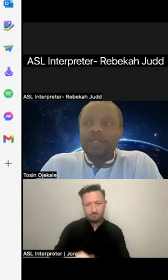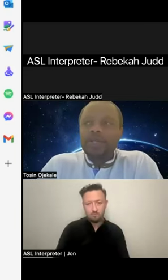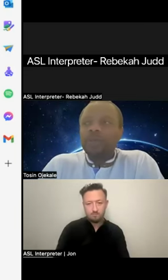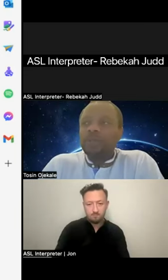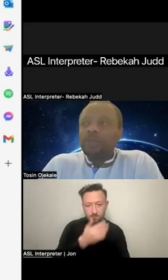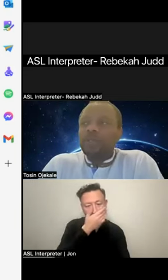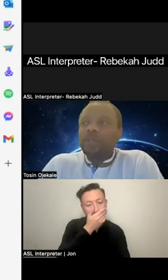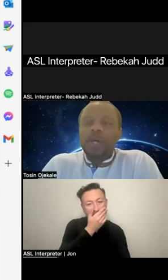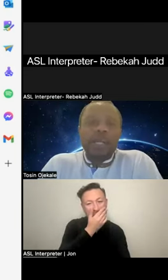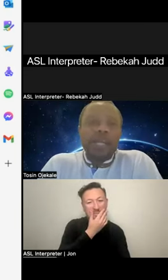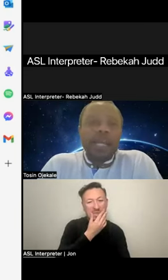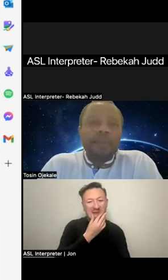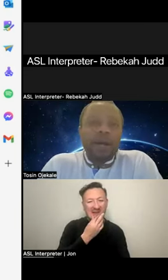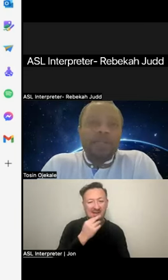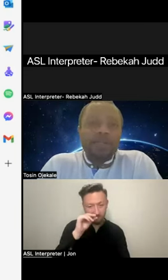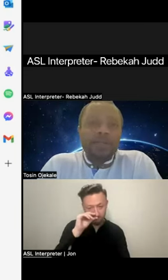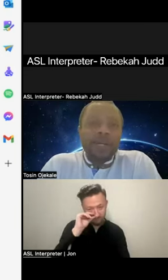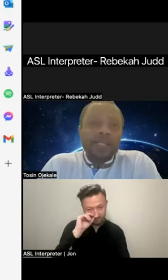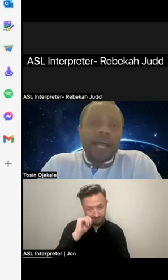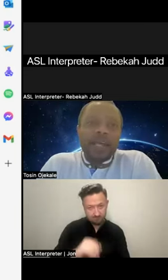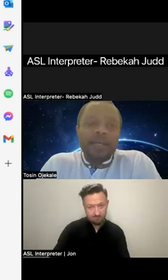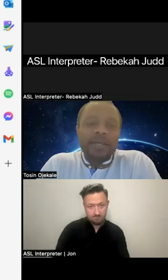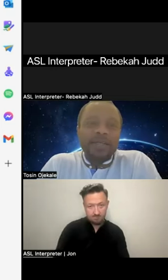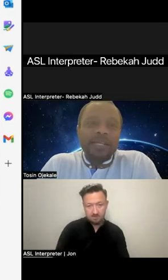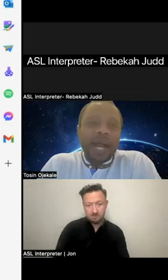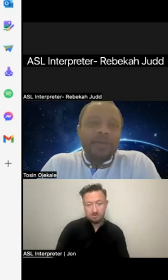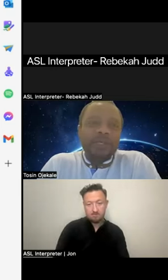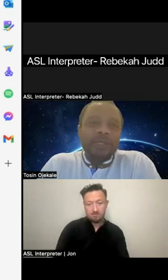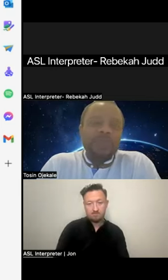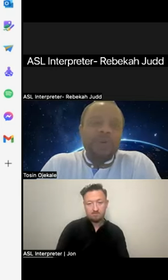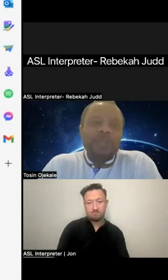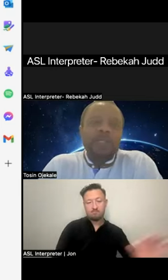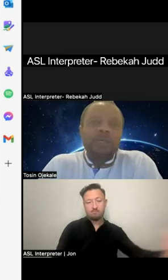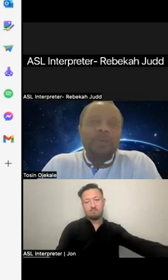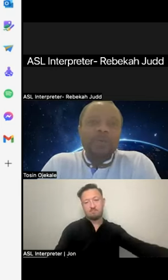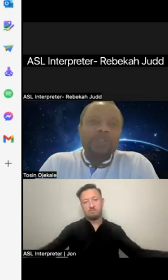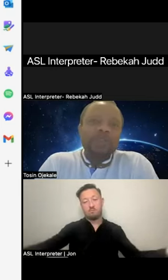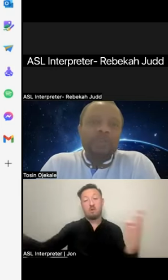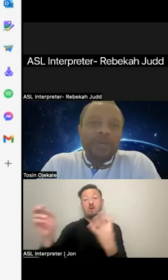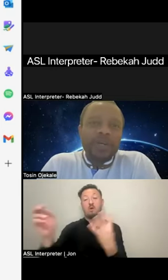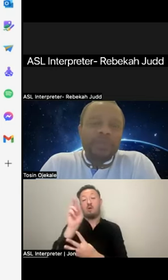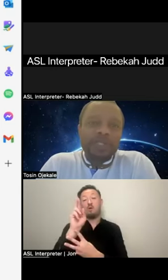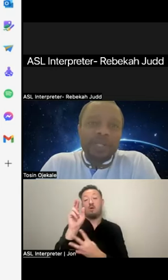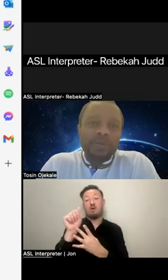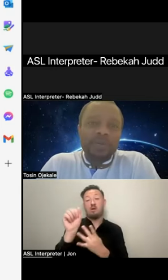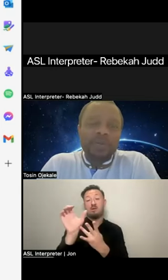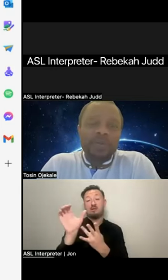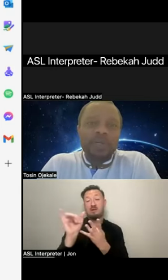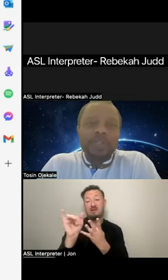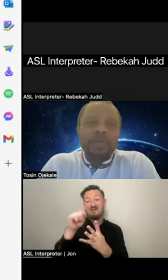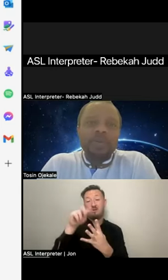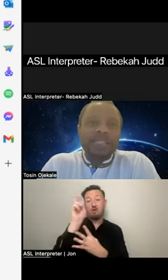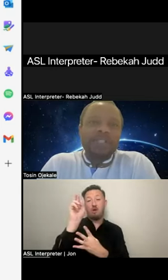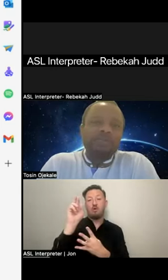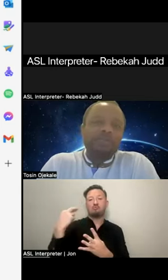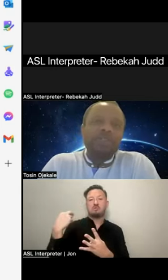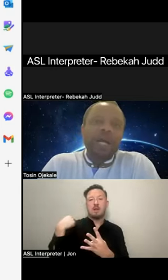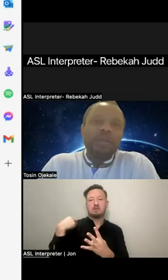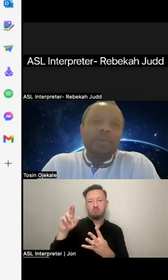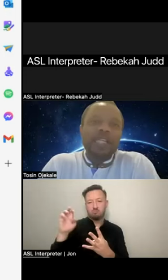Okay, so talking again about the RACI, the R is what? Who should be responsible? So